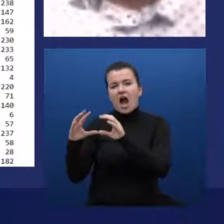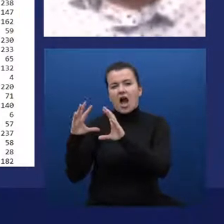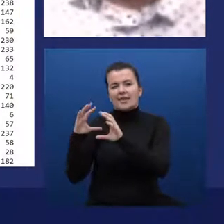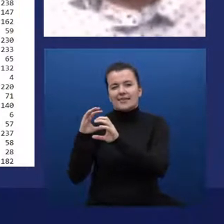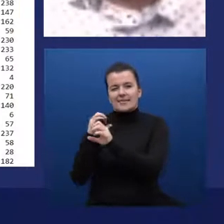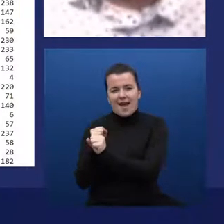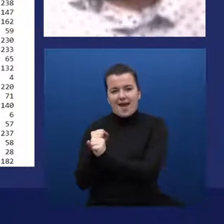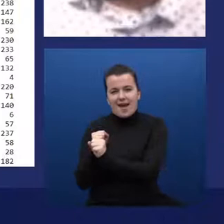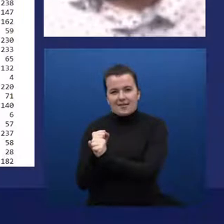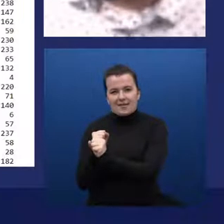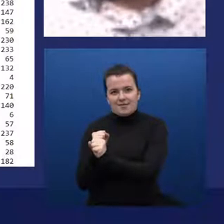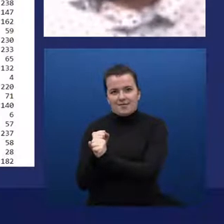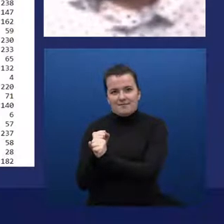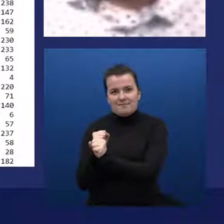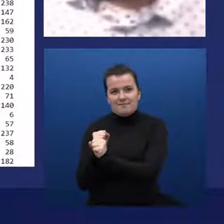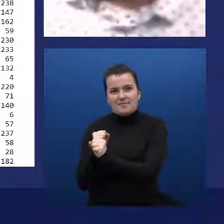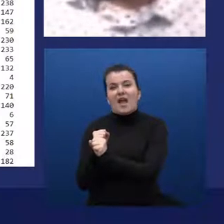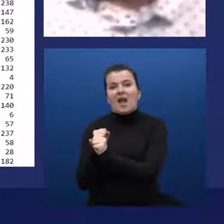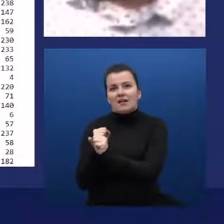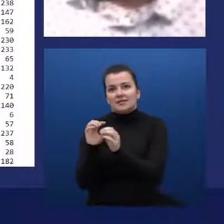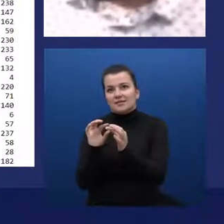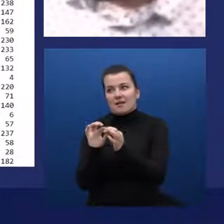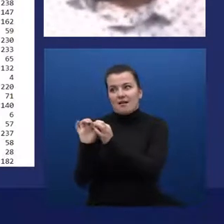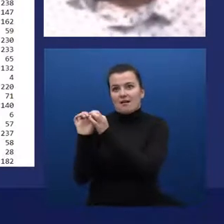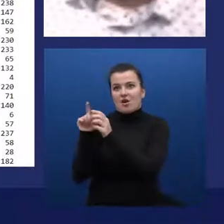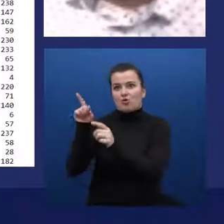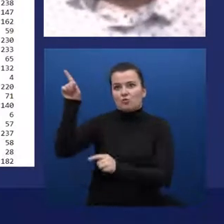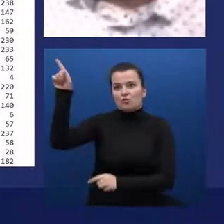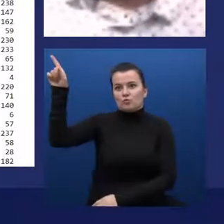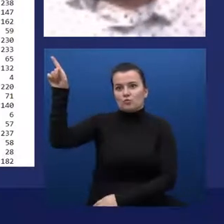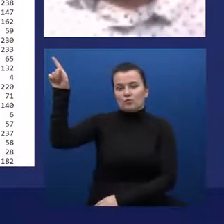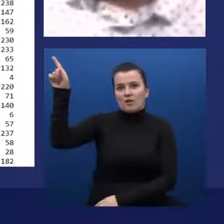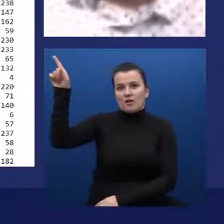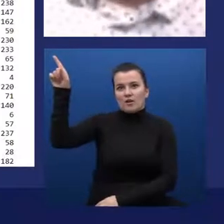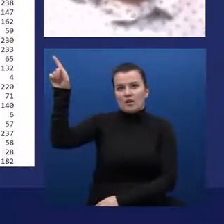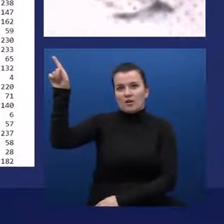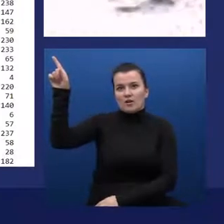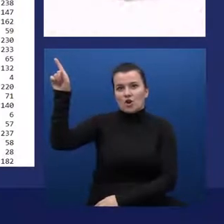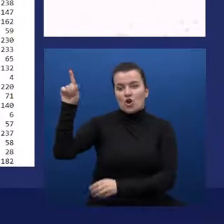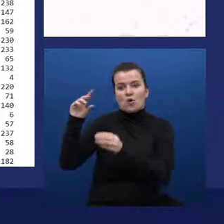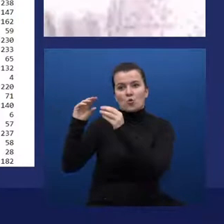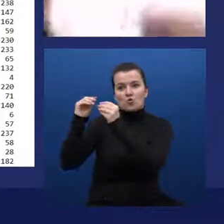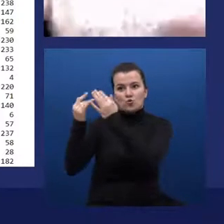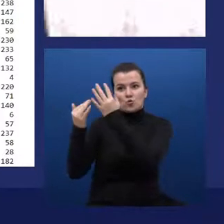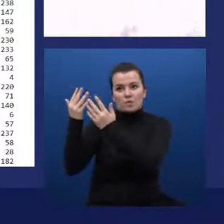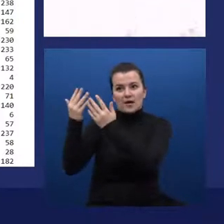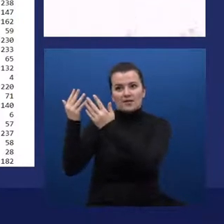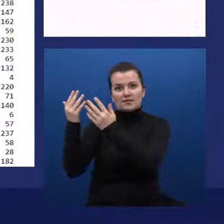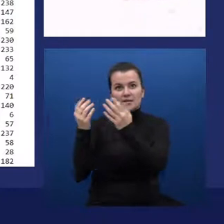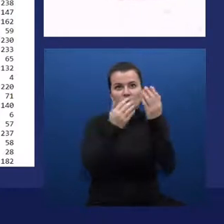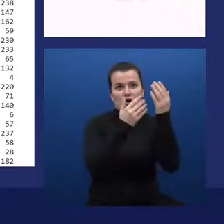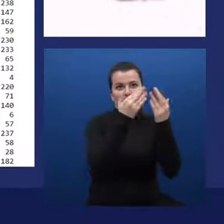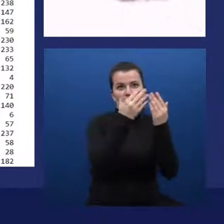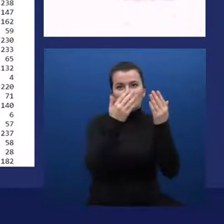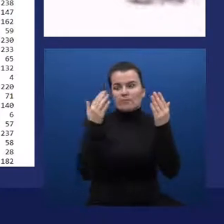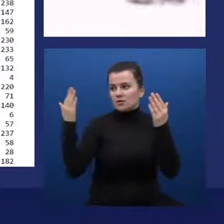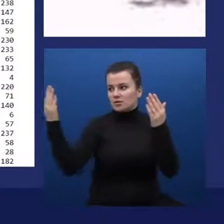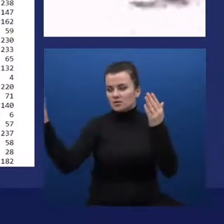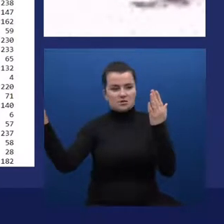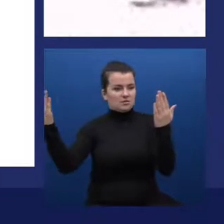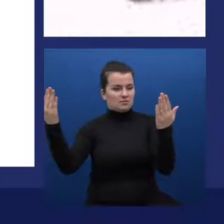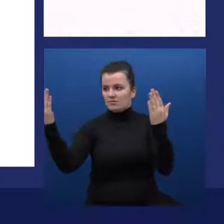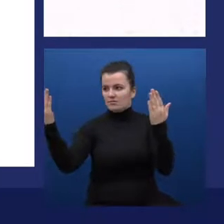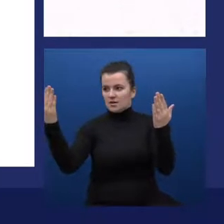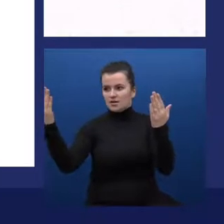if these numbers here together versus these numbers here together, that will tell you what you've got to do. But I forced